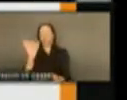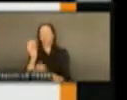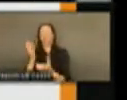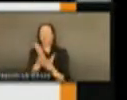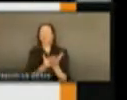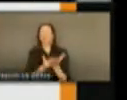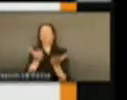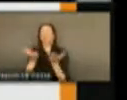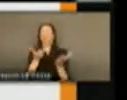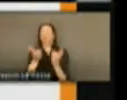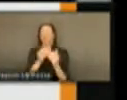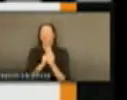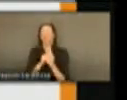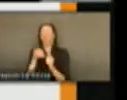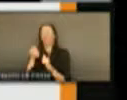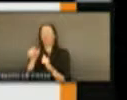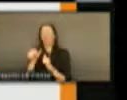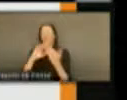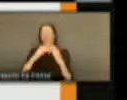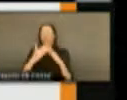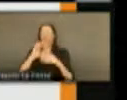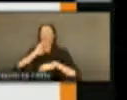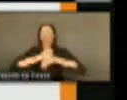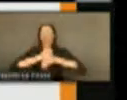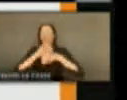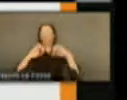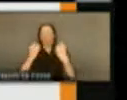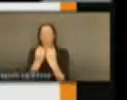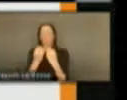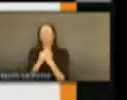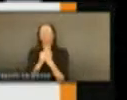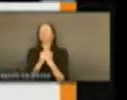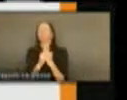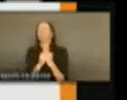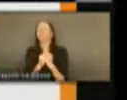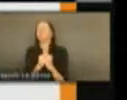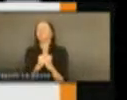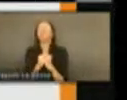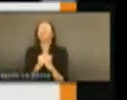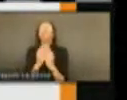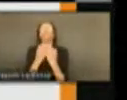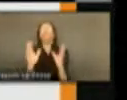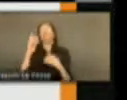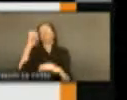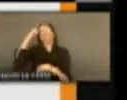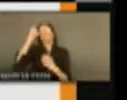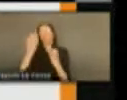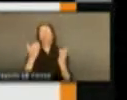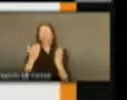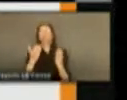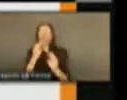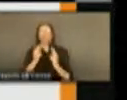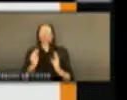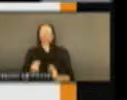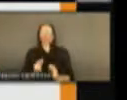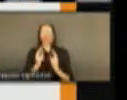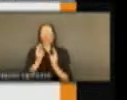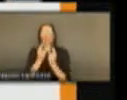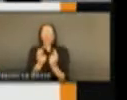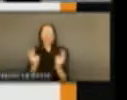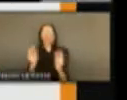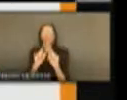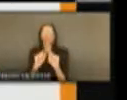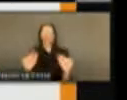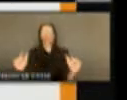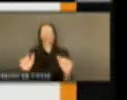community-based organizations, general government services such as human resources, etc. It is not to say that these